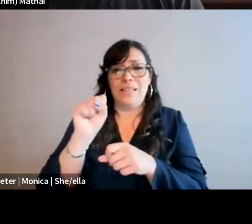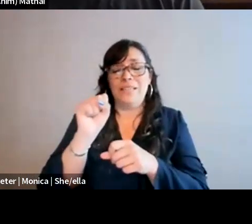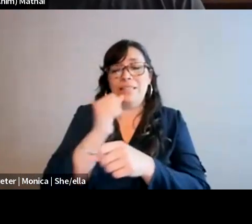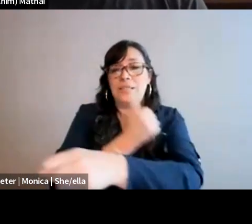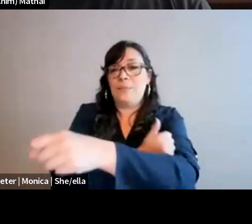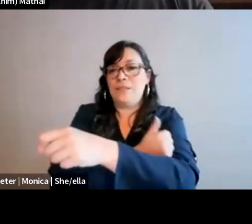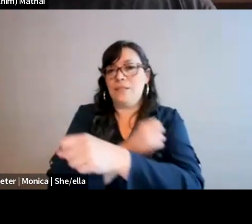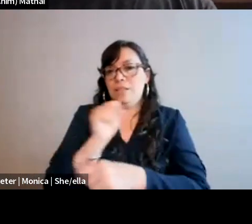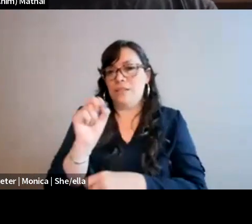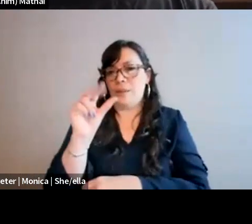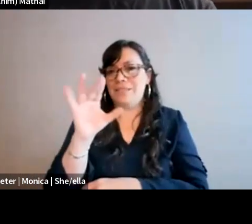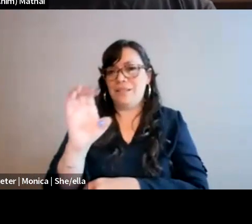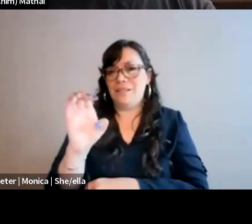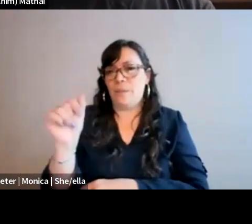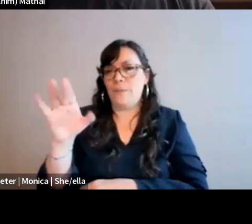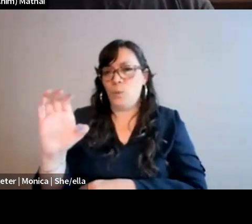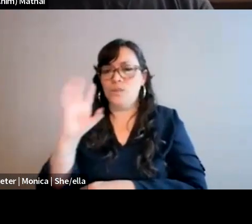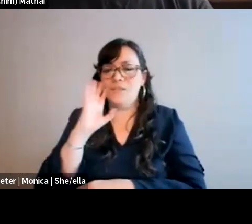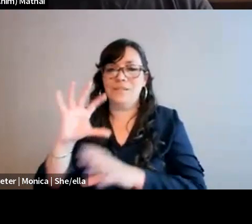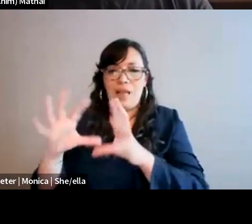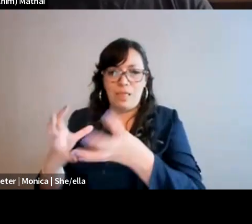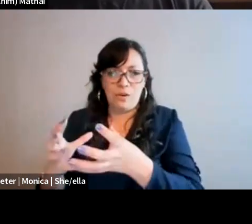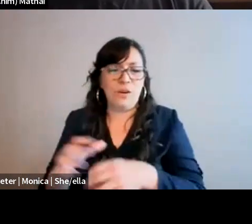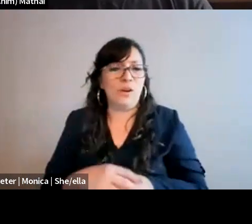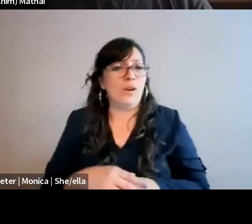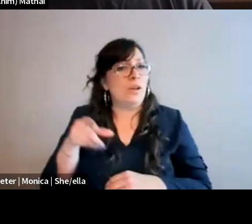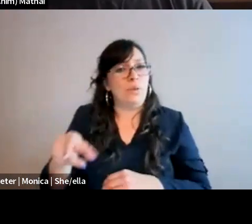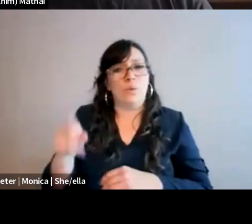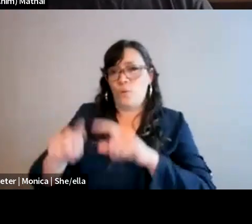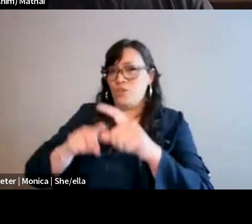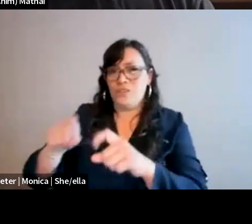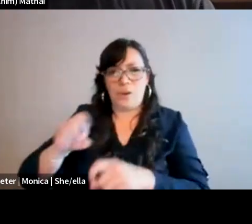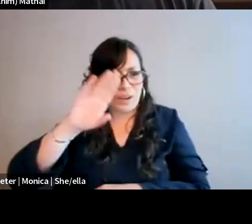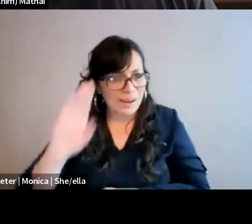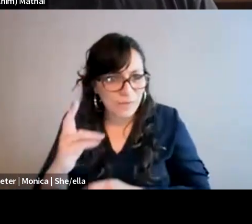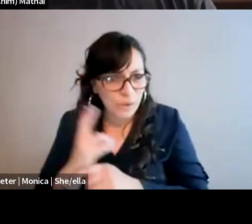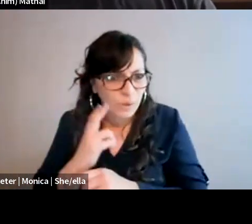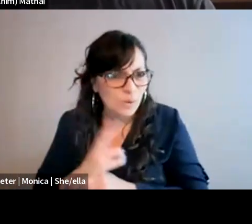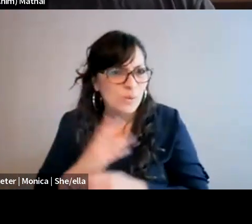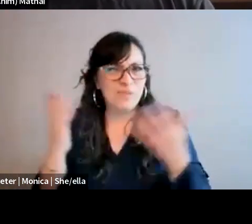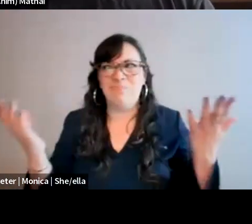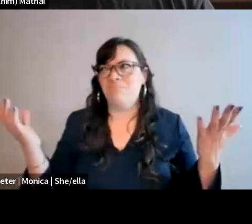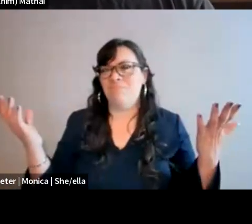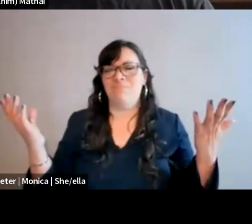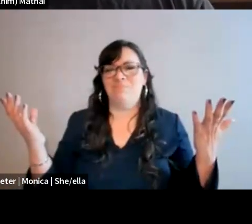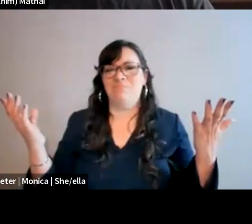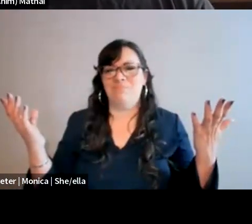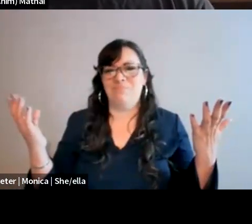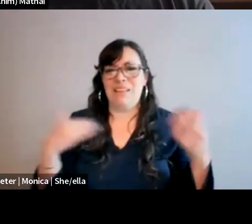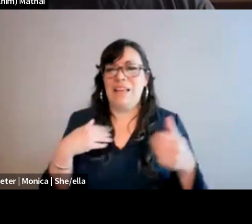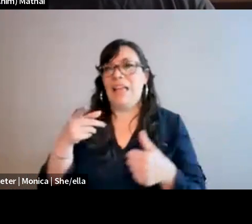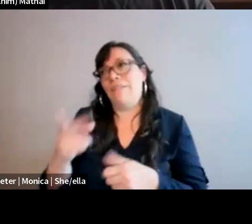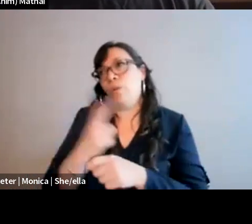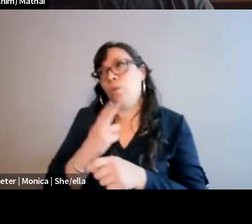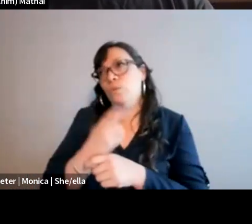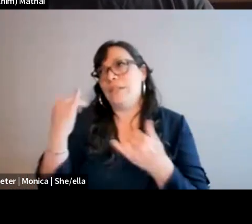I found that those were questions that were never considered. And it was always, have you used